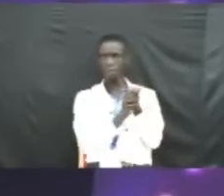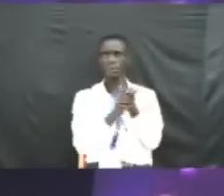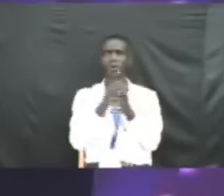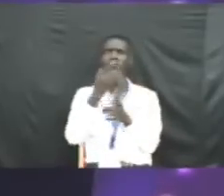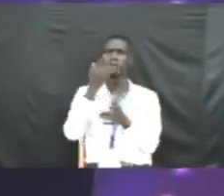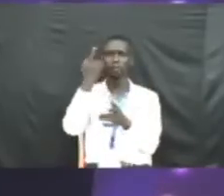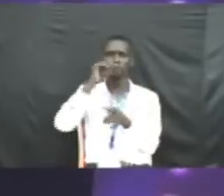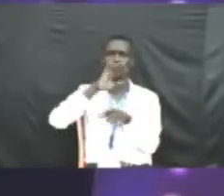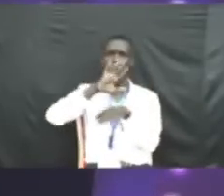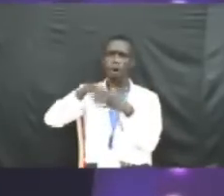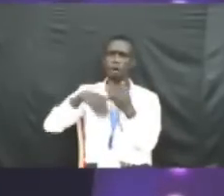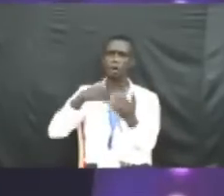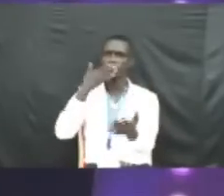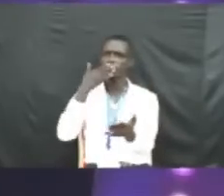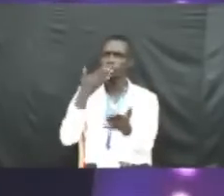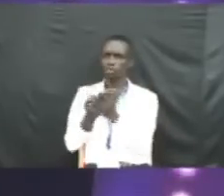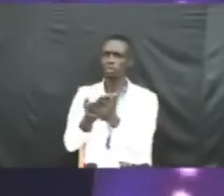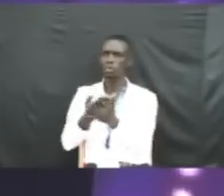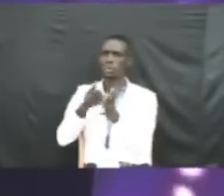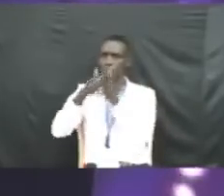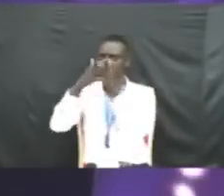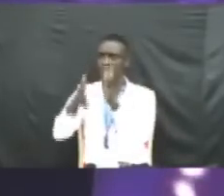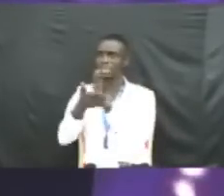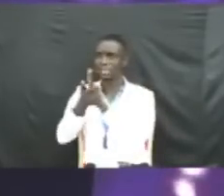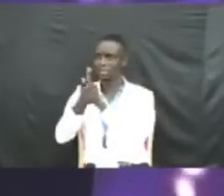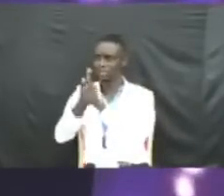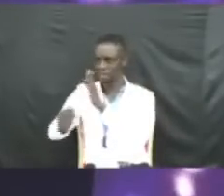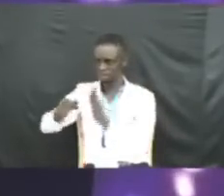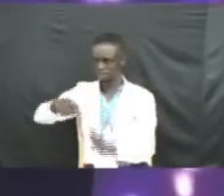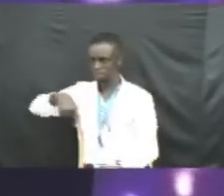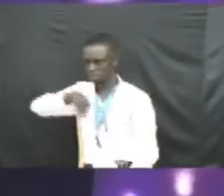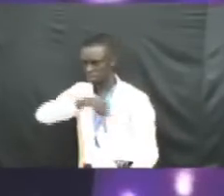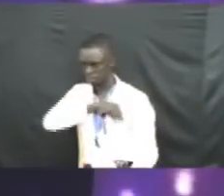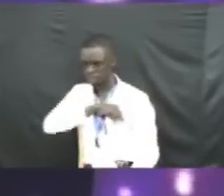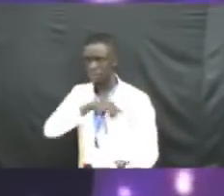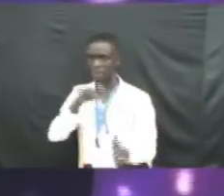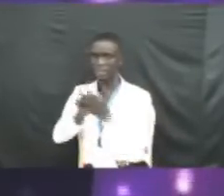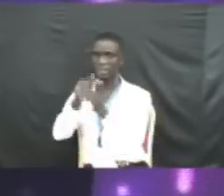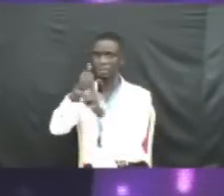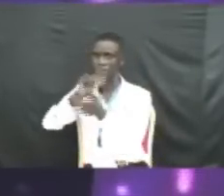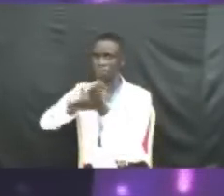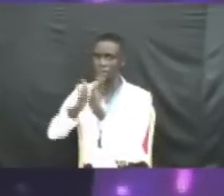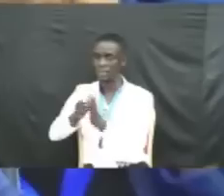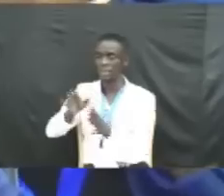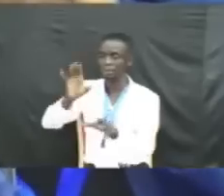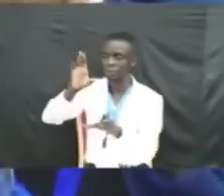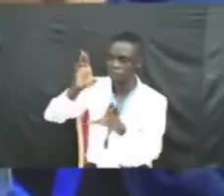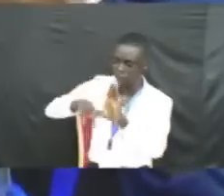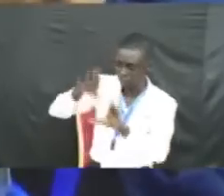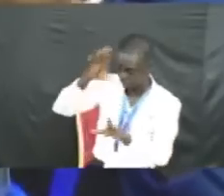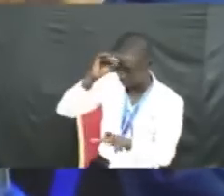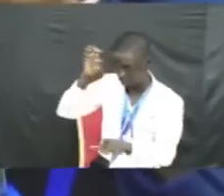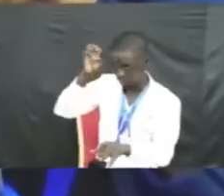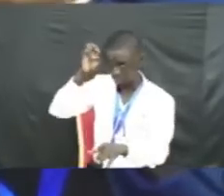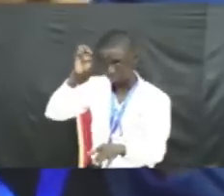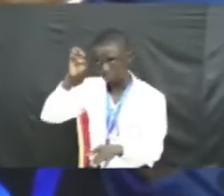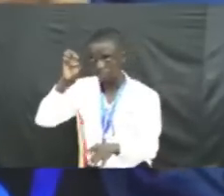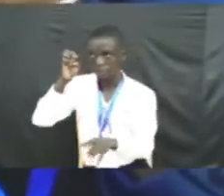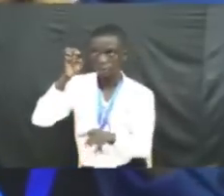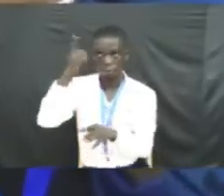qualities exhibited as the chairman of the Church of Pentecost in the past five years.